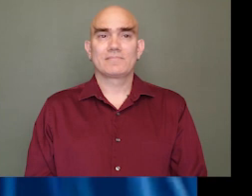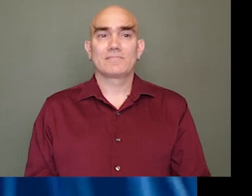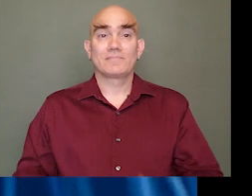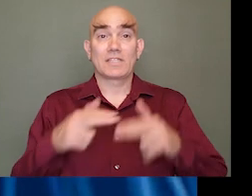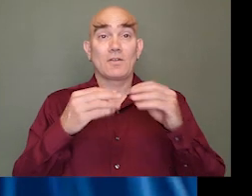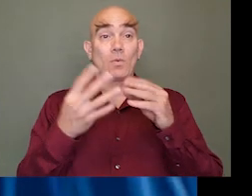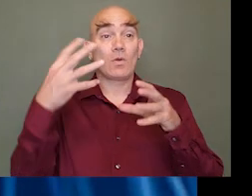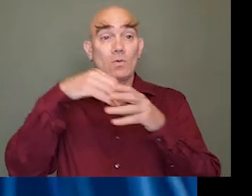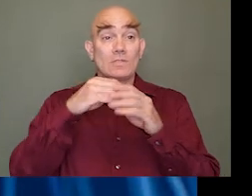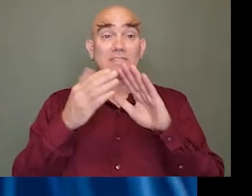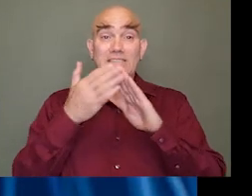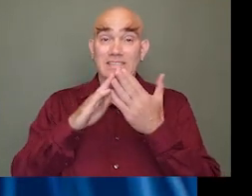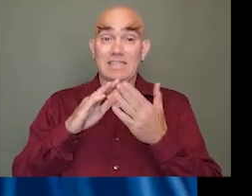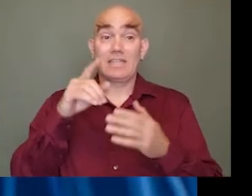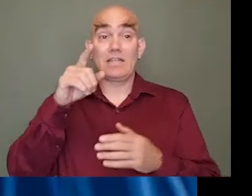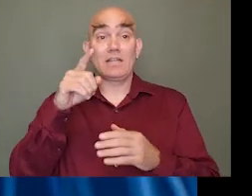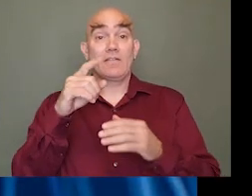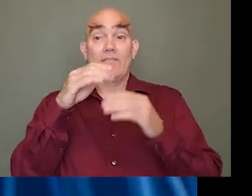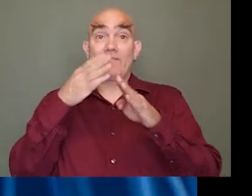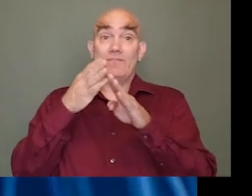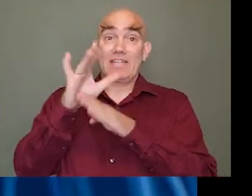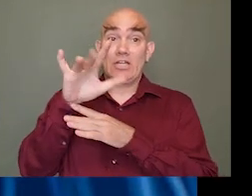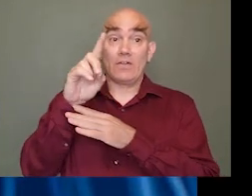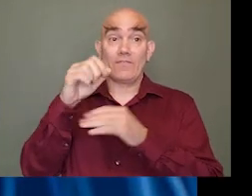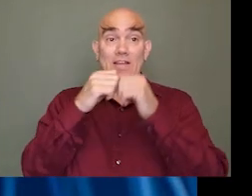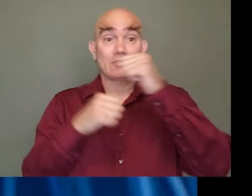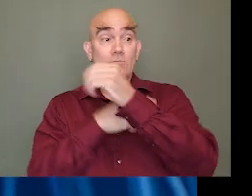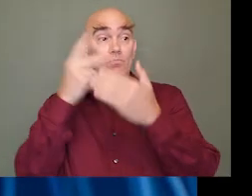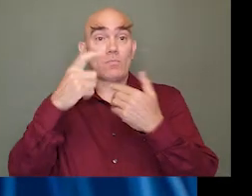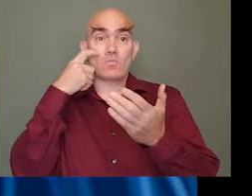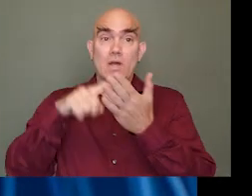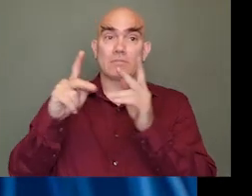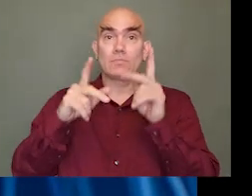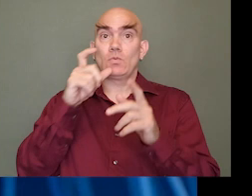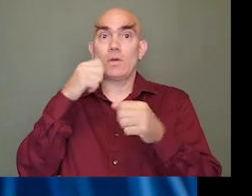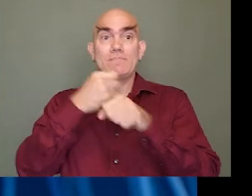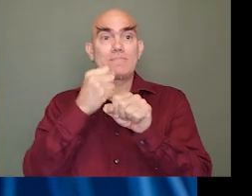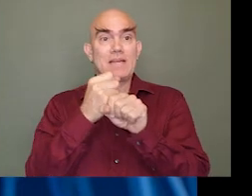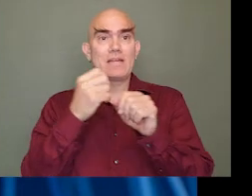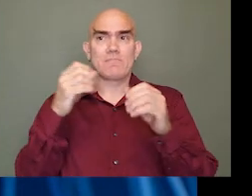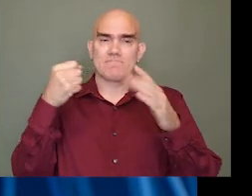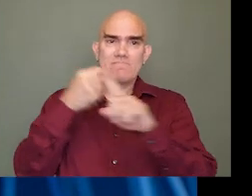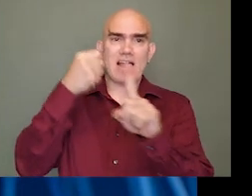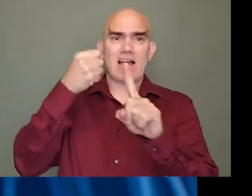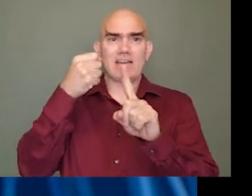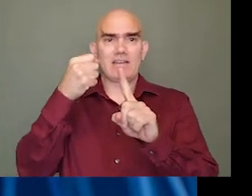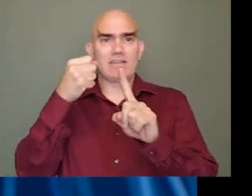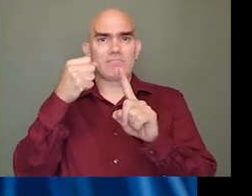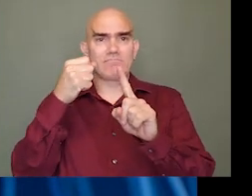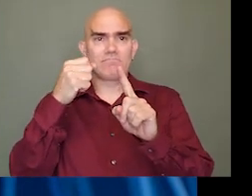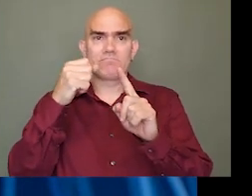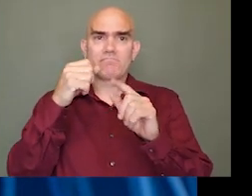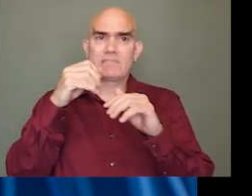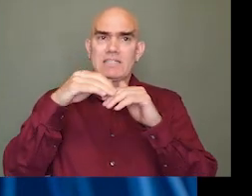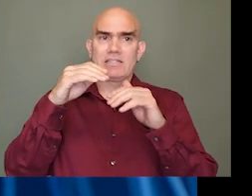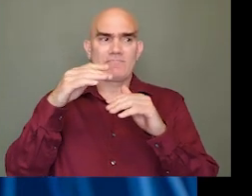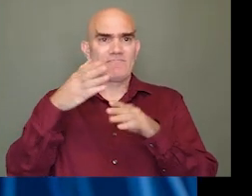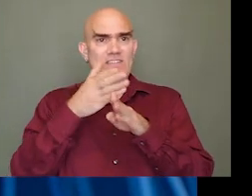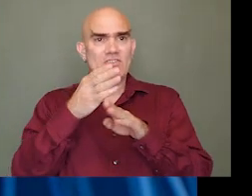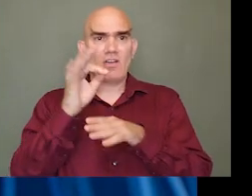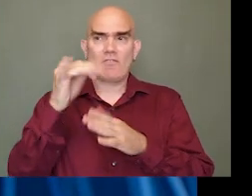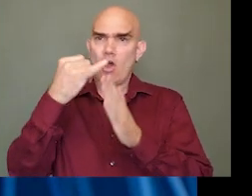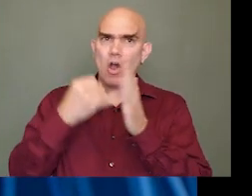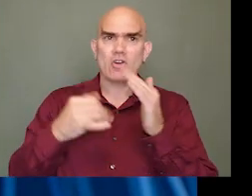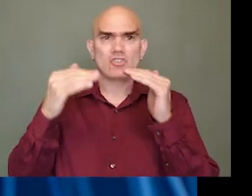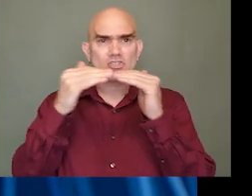Building a more inclusive city, the Field Foundation's Leaders for a New Chicago program recognizes people who are making an impact in the fields of art,